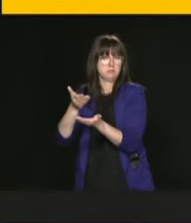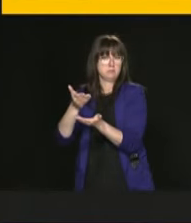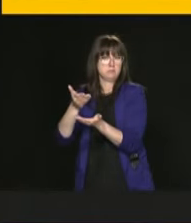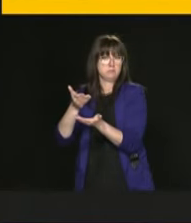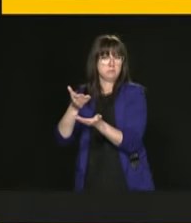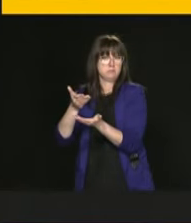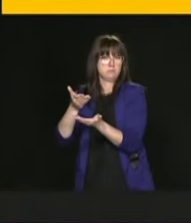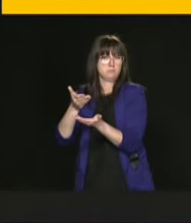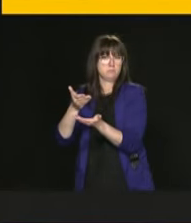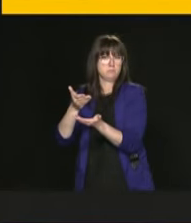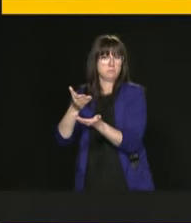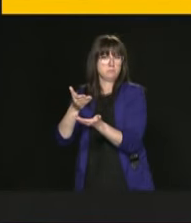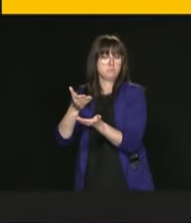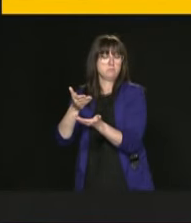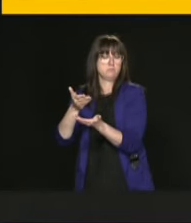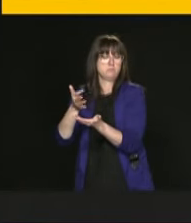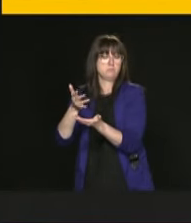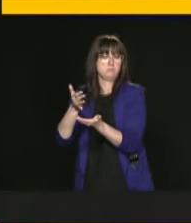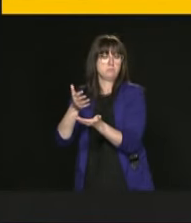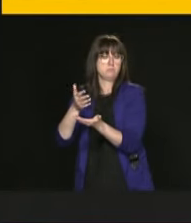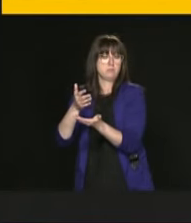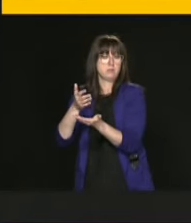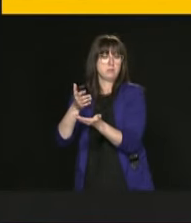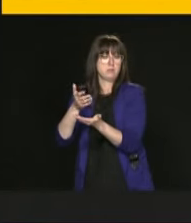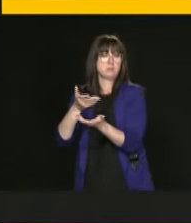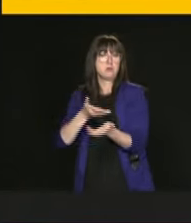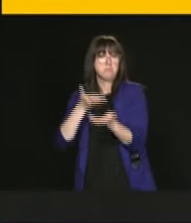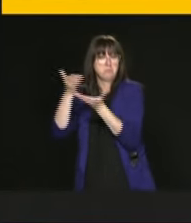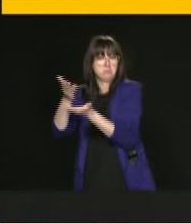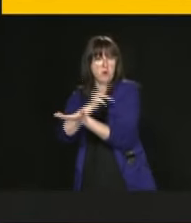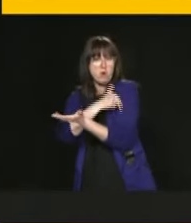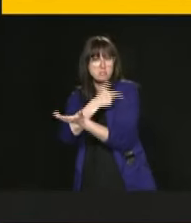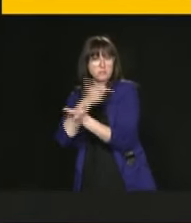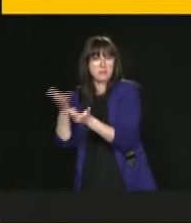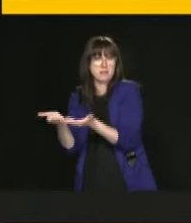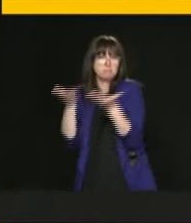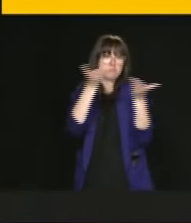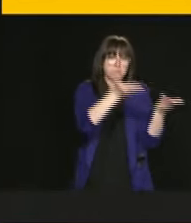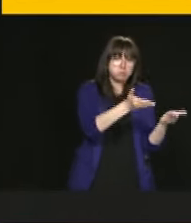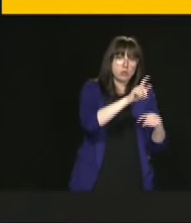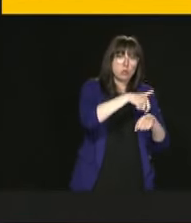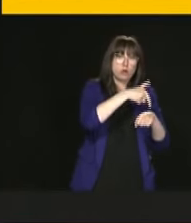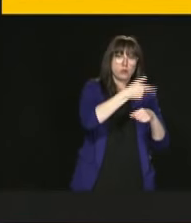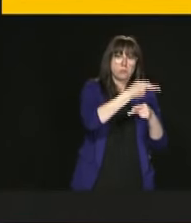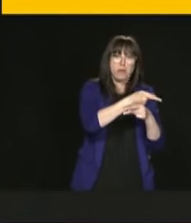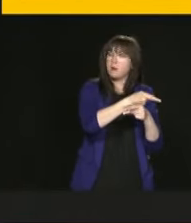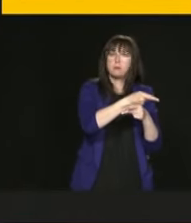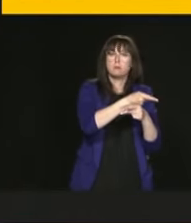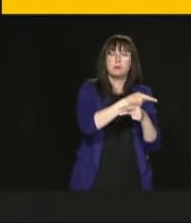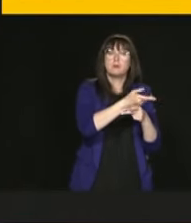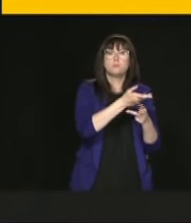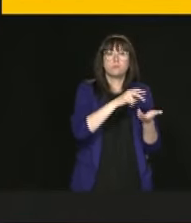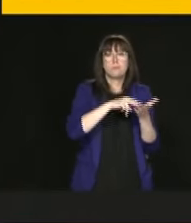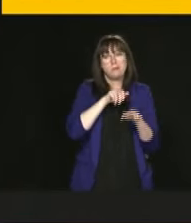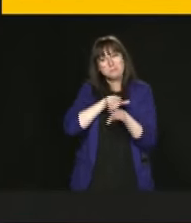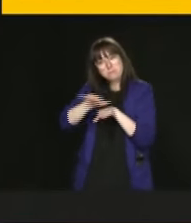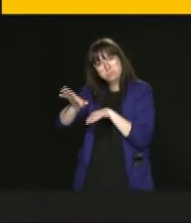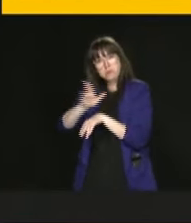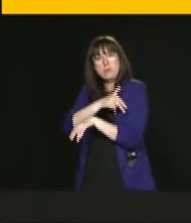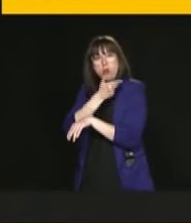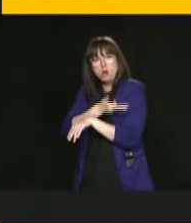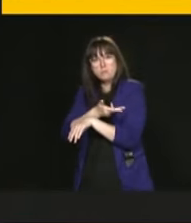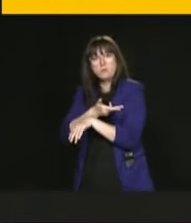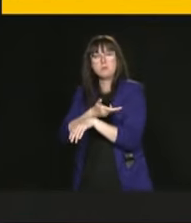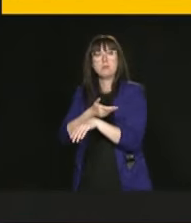the long-term care homes. So they are sent to hospital. They're in beds with not much flexibility